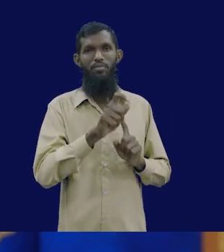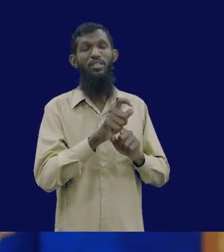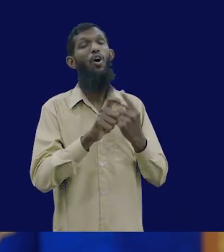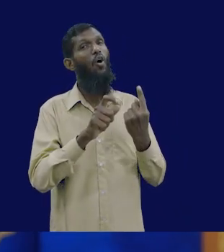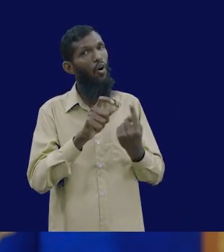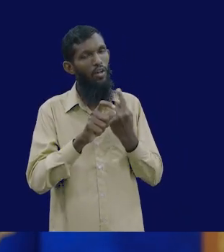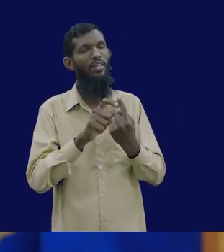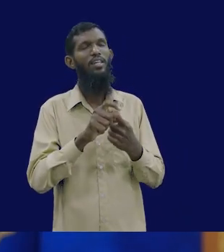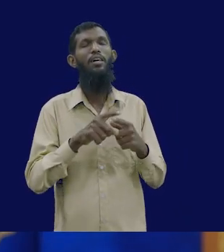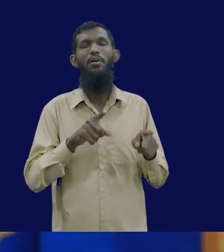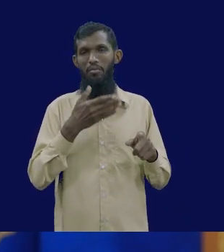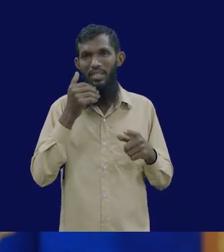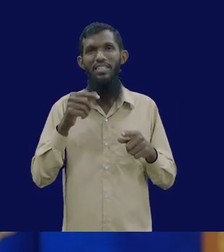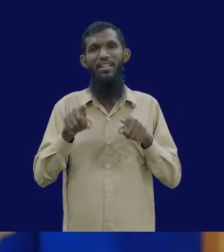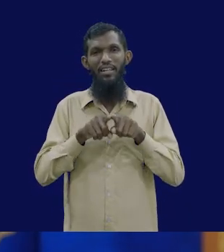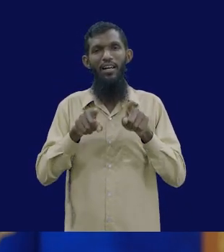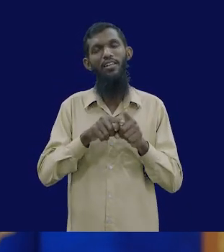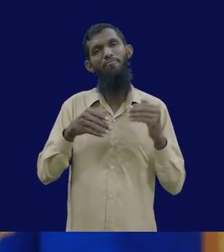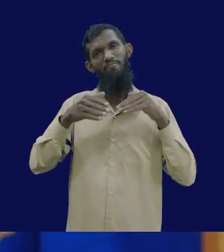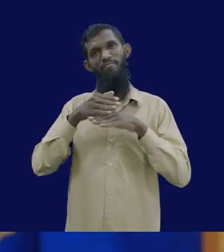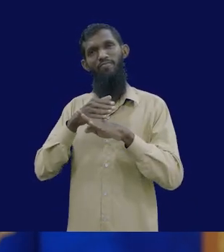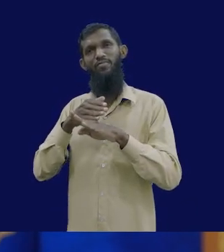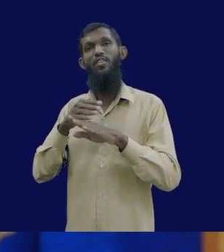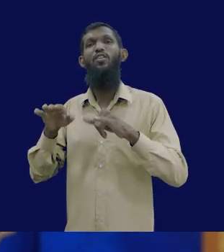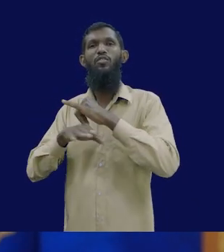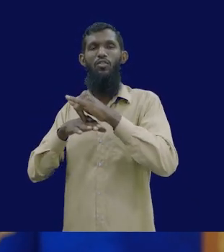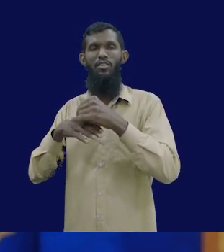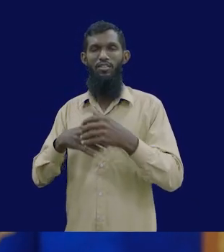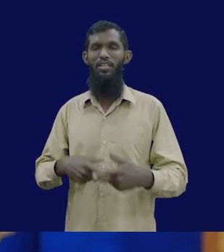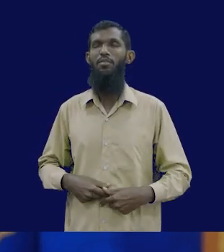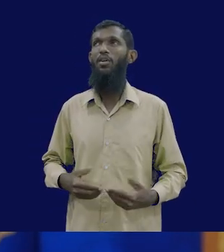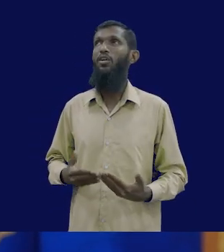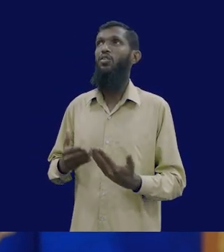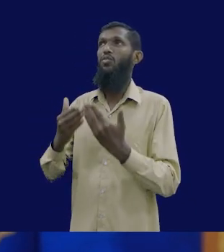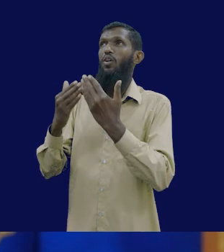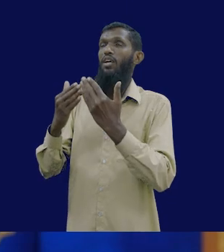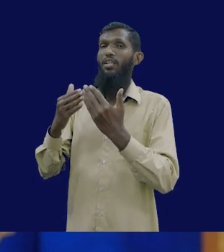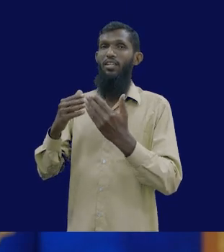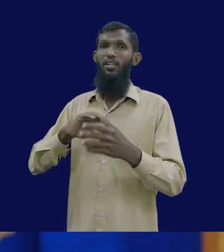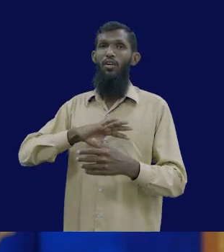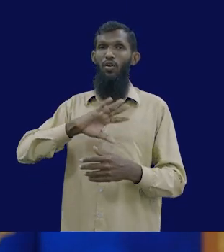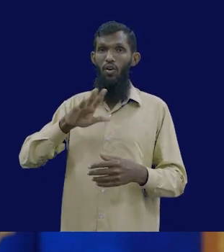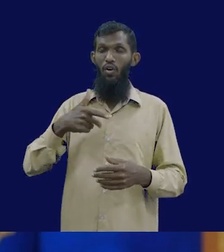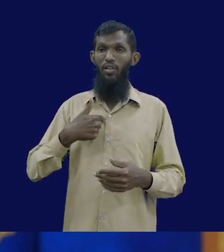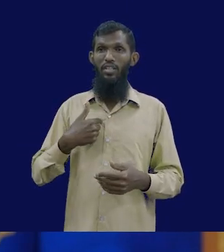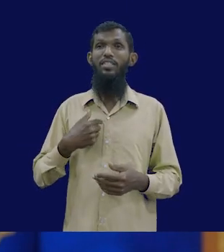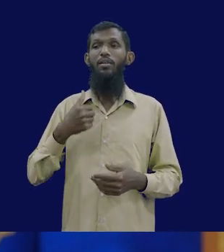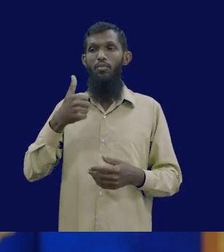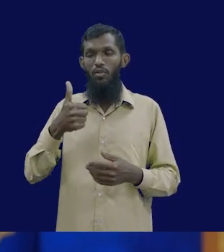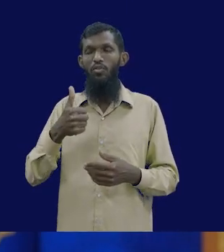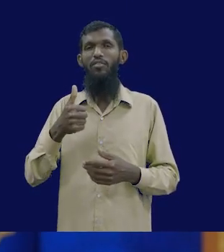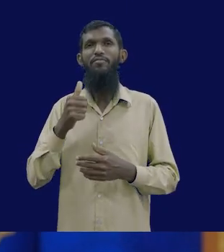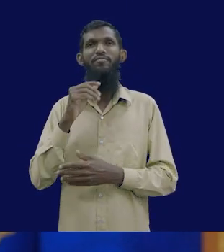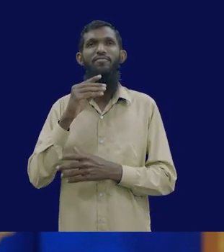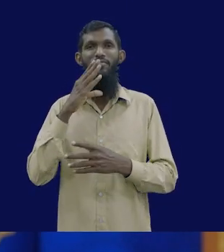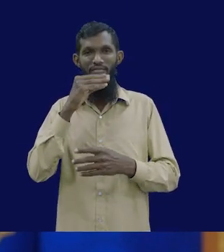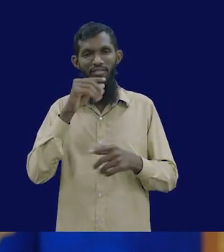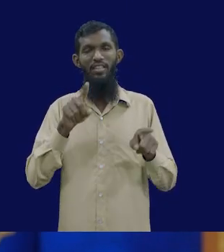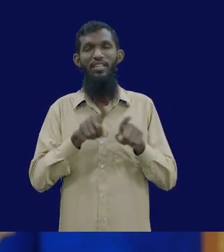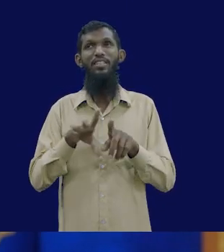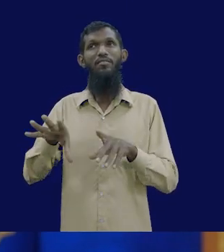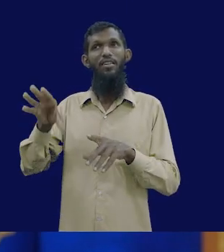My dua is that Allah subhanahu wa ta'ala makes us from those who listen to good